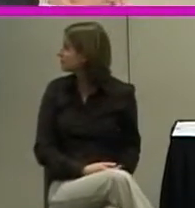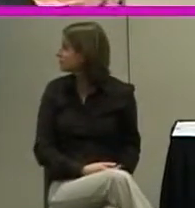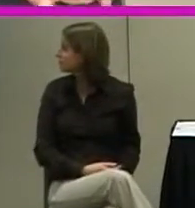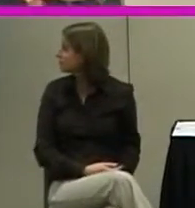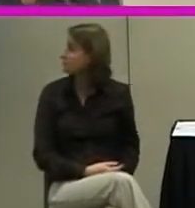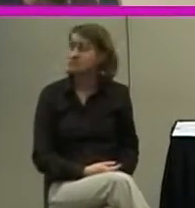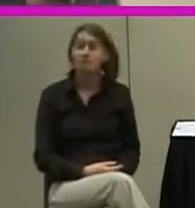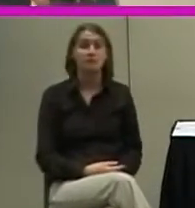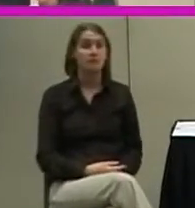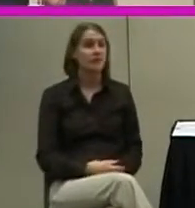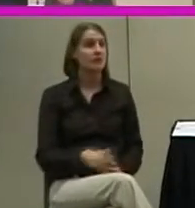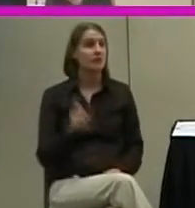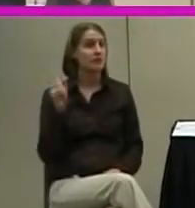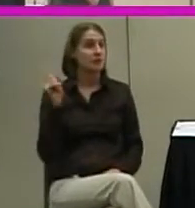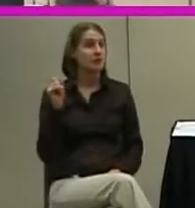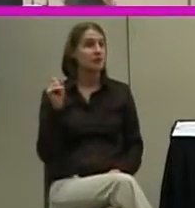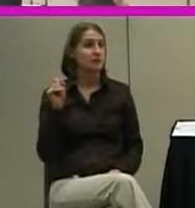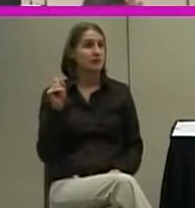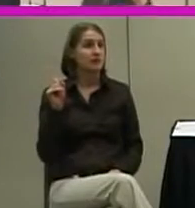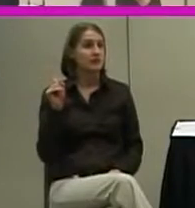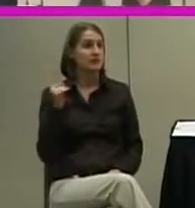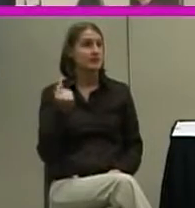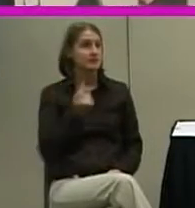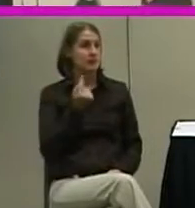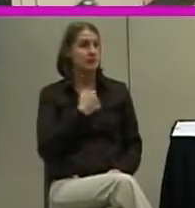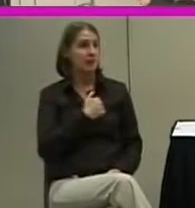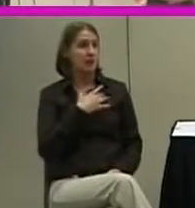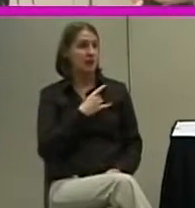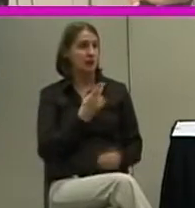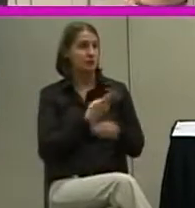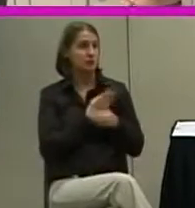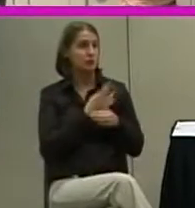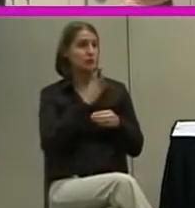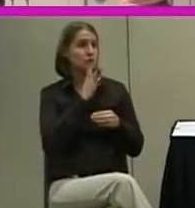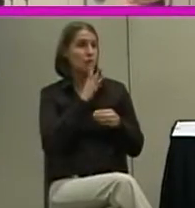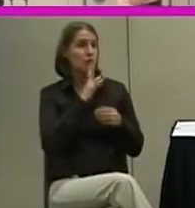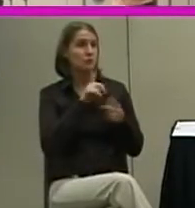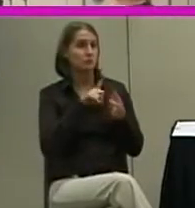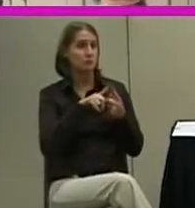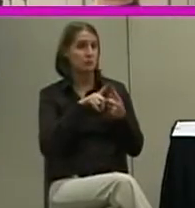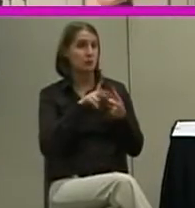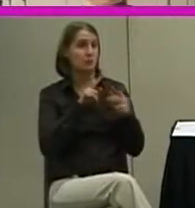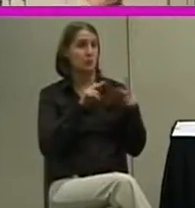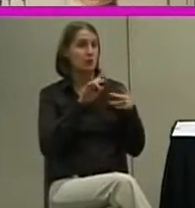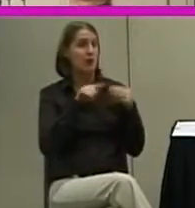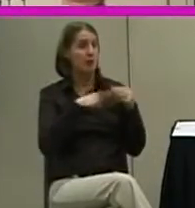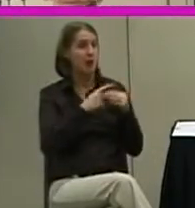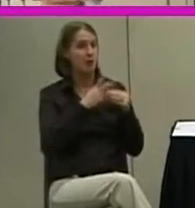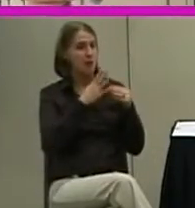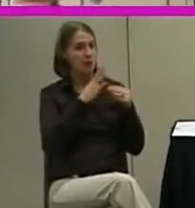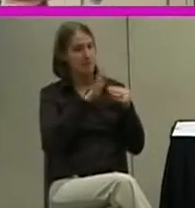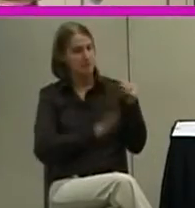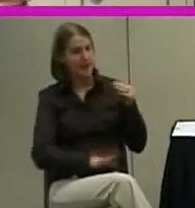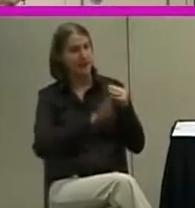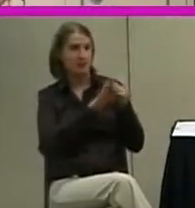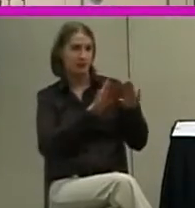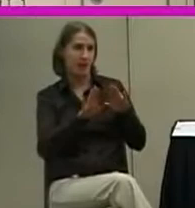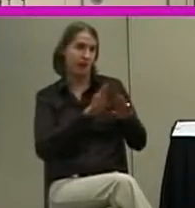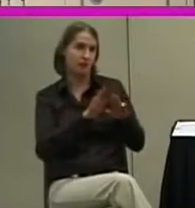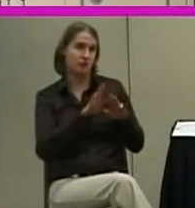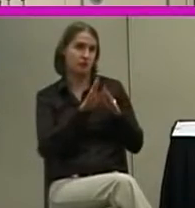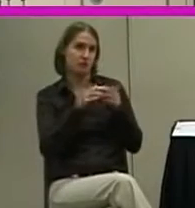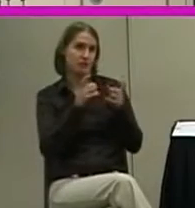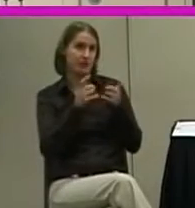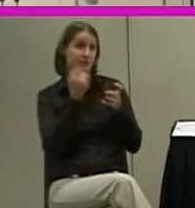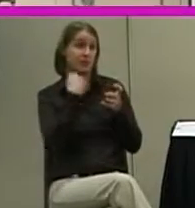This is something I like to use to talk to people about basic behavior management stuff. If